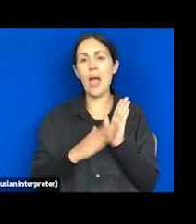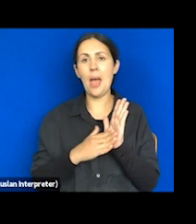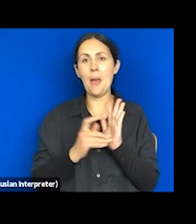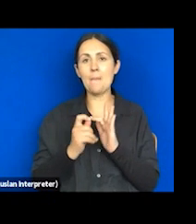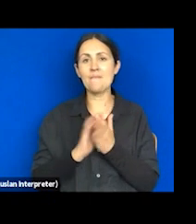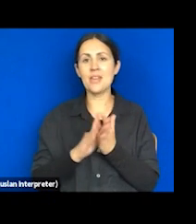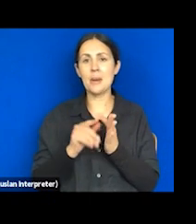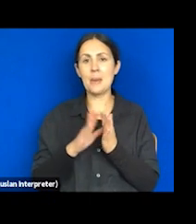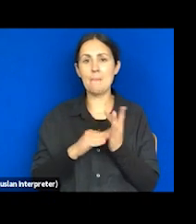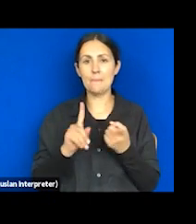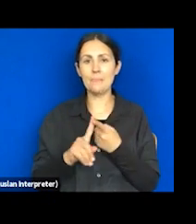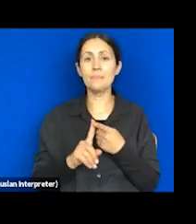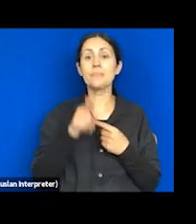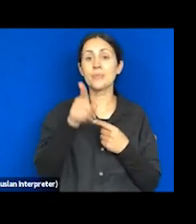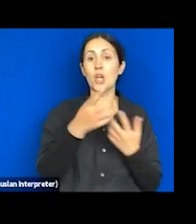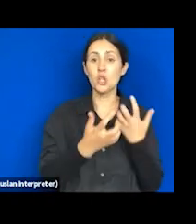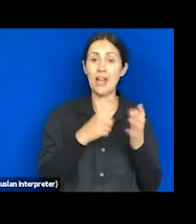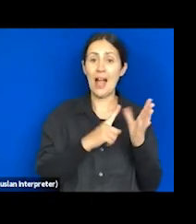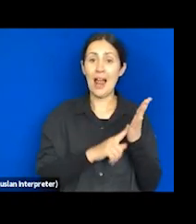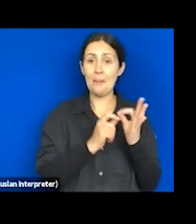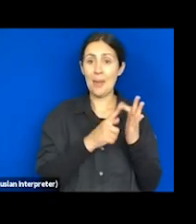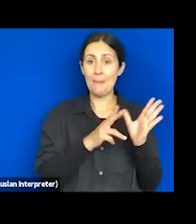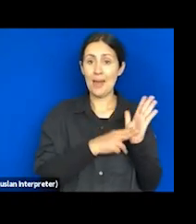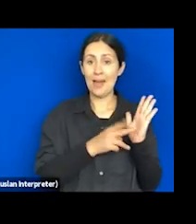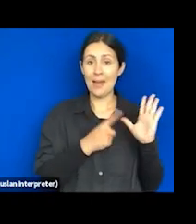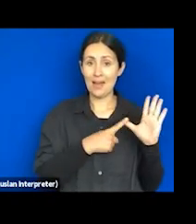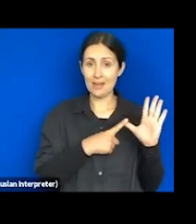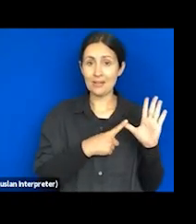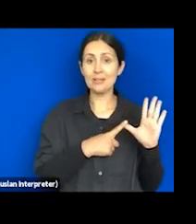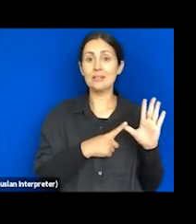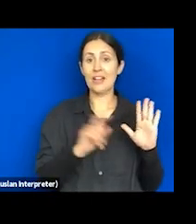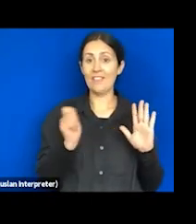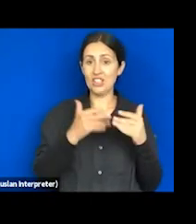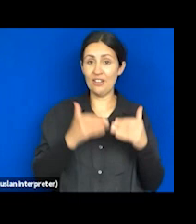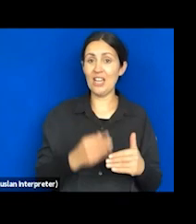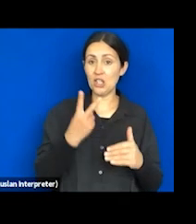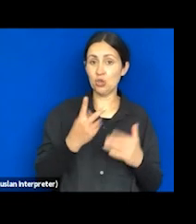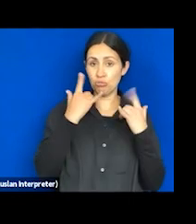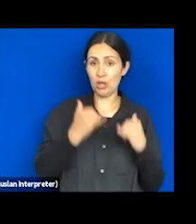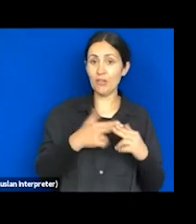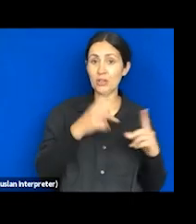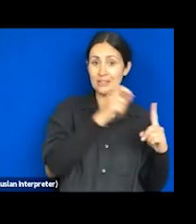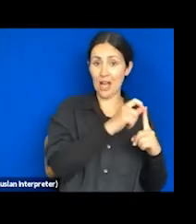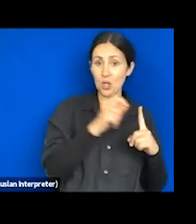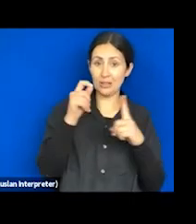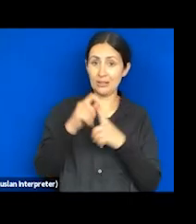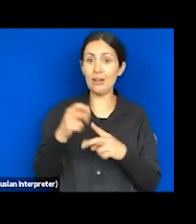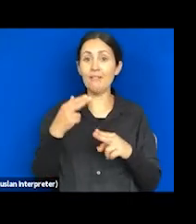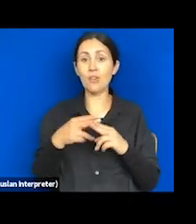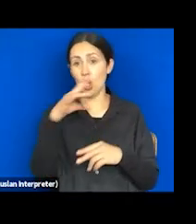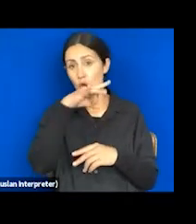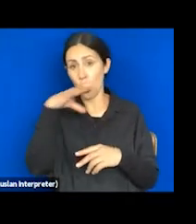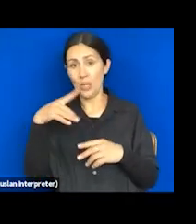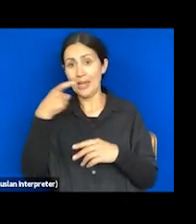Alabama led by Peter Hendricks, who've just completed phase 2 trial for psilocybin psychotherapy for cocaine